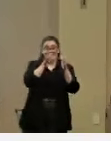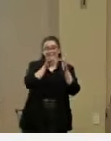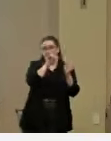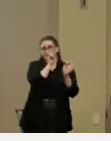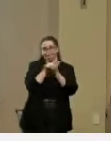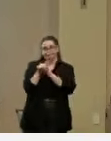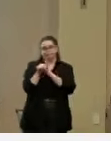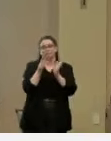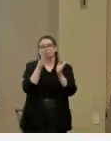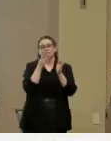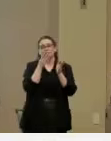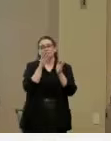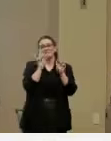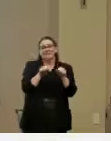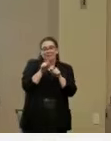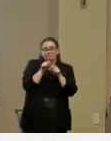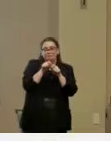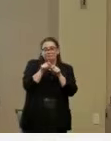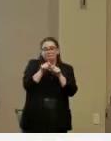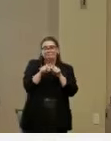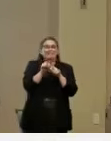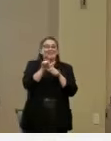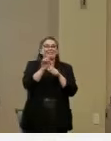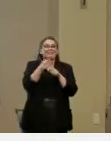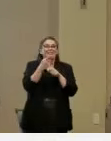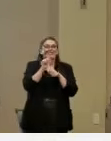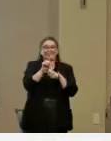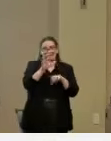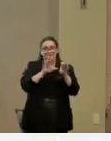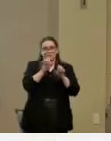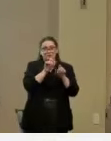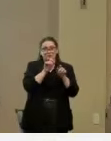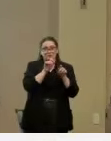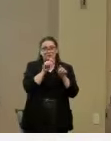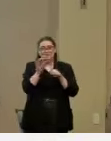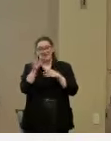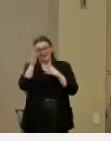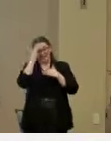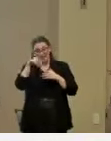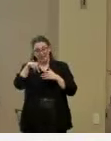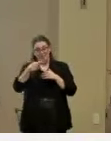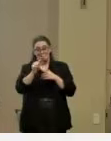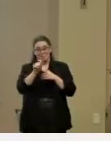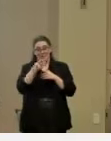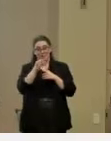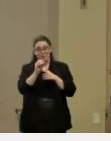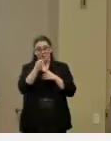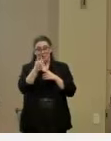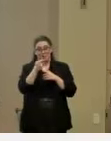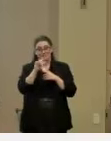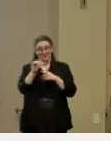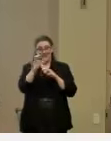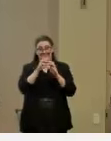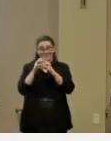them, they can secrete lethal chemicals and therefore destroying those, the pathogenic cells. B cells, we talked about how they